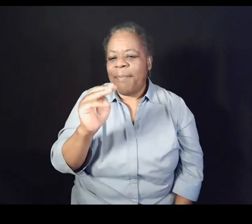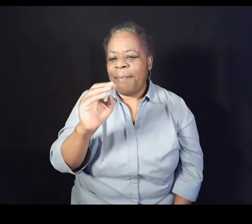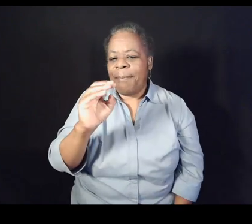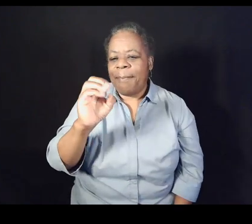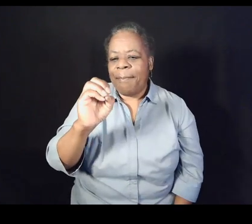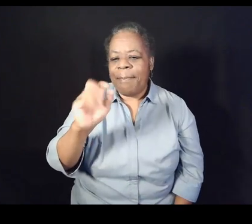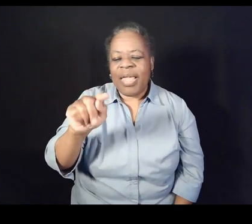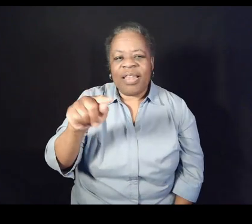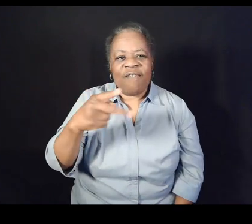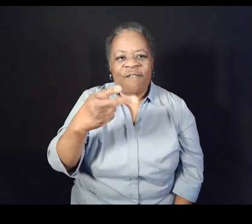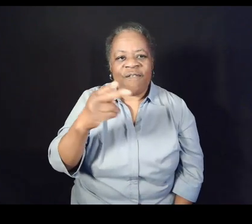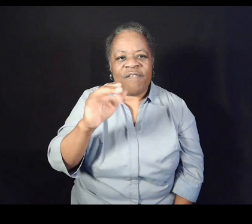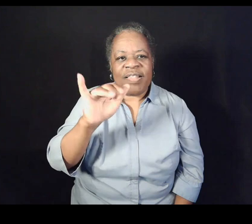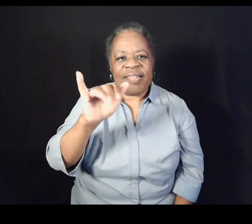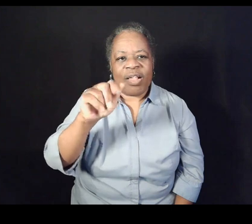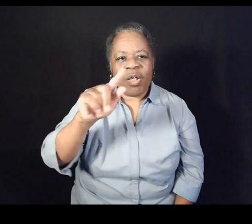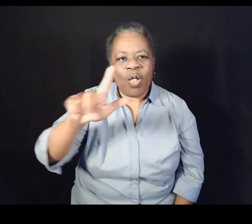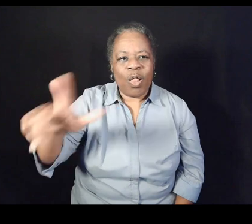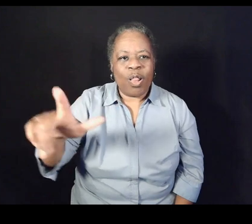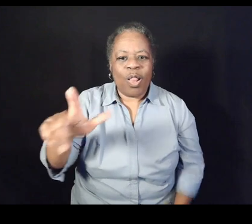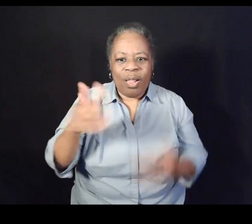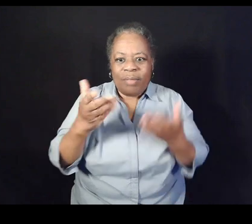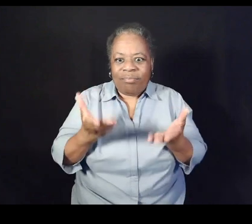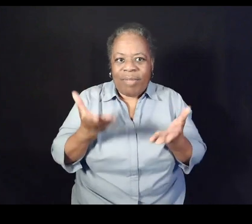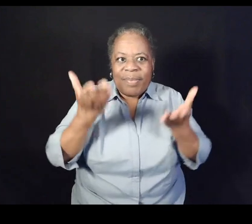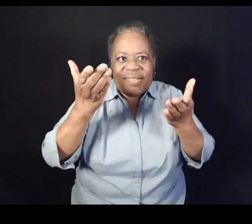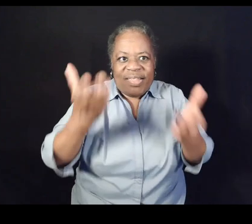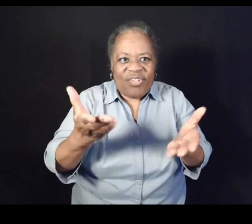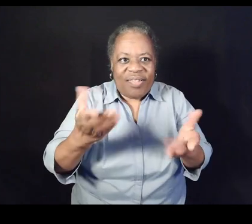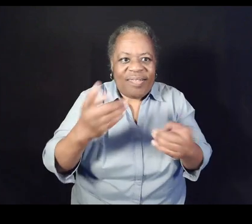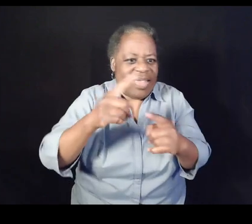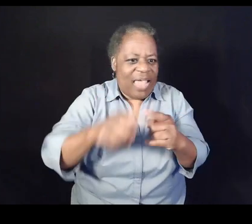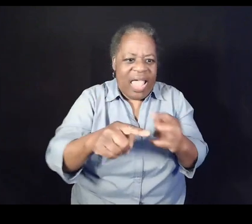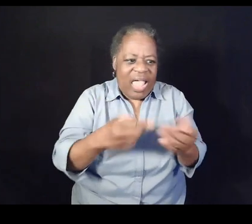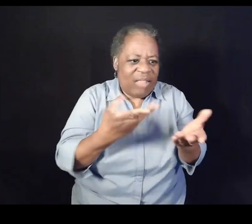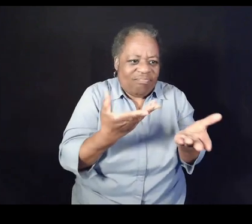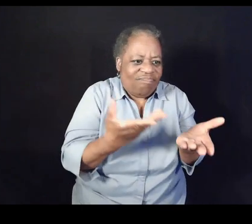propositions that can't be empirically verified by data or research.